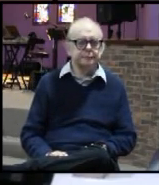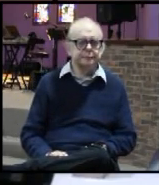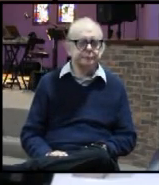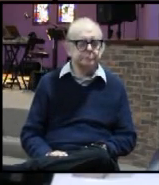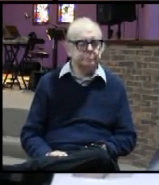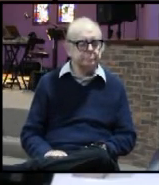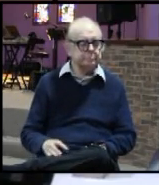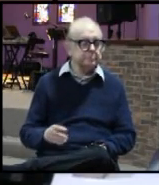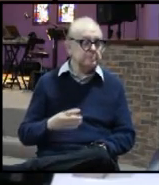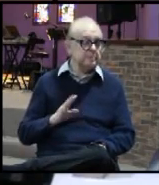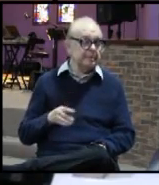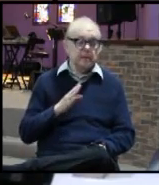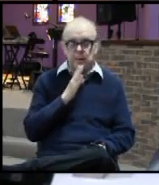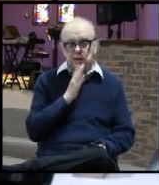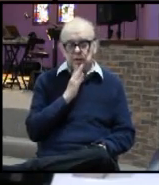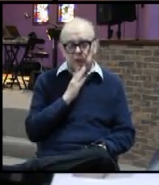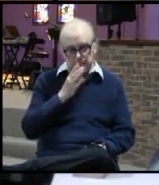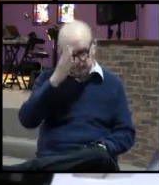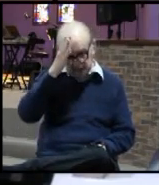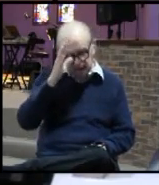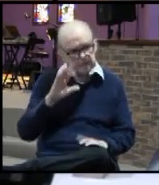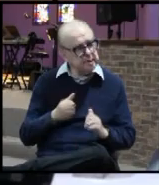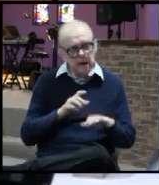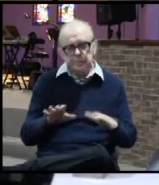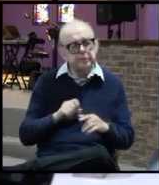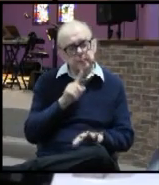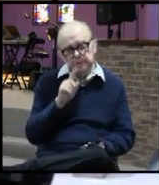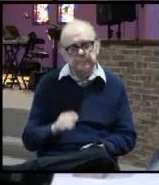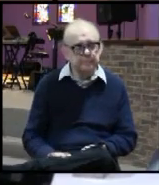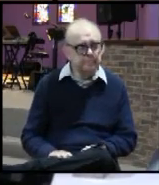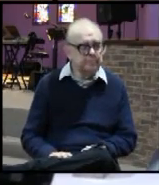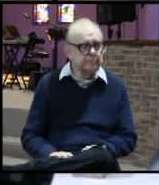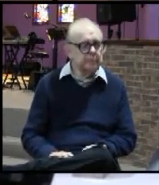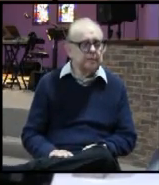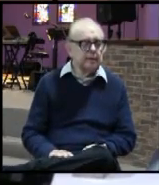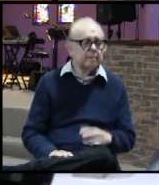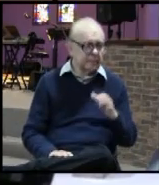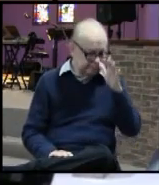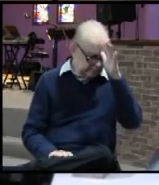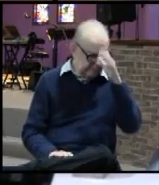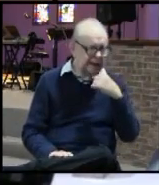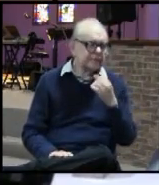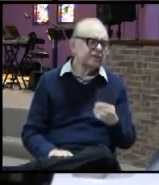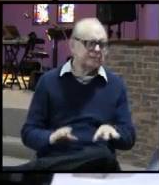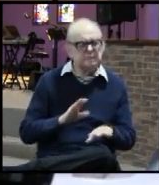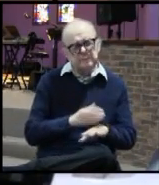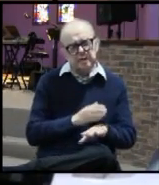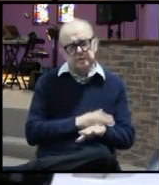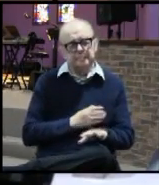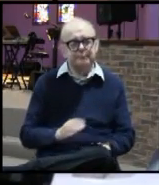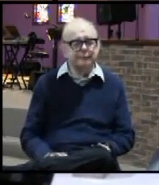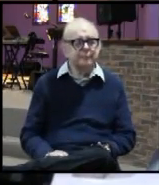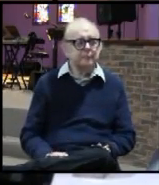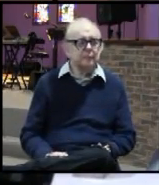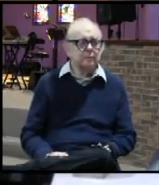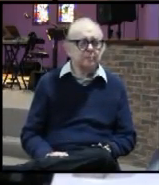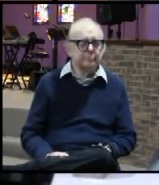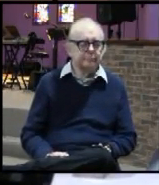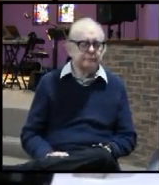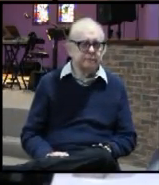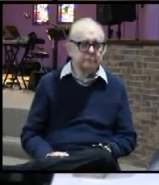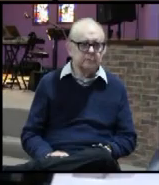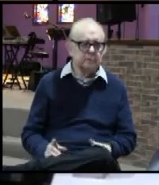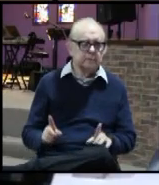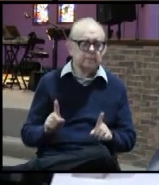just kind of talk to him and say, how you doing? Well, doing better. And then we